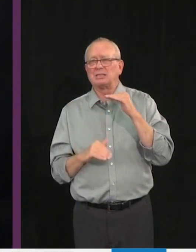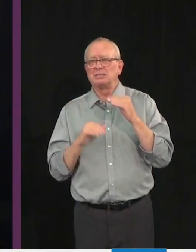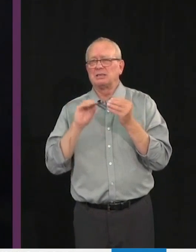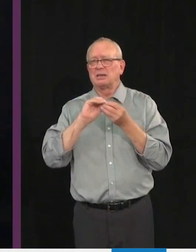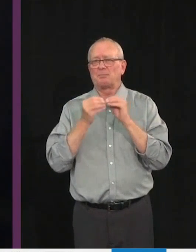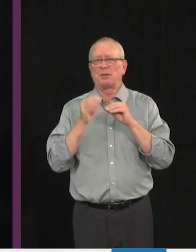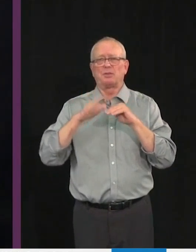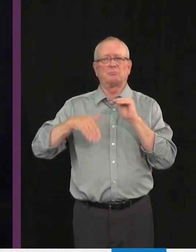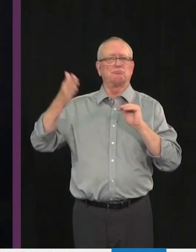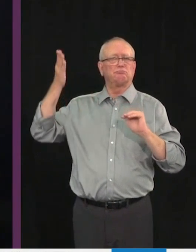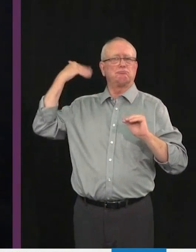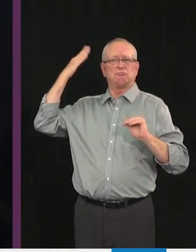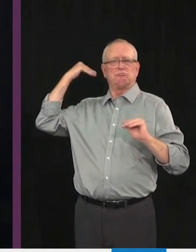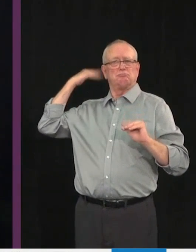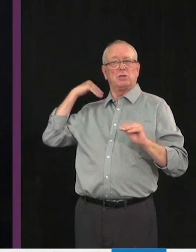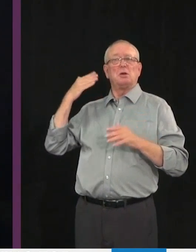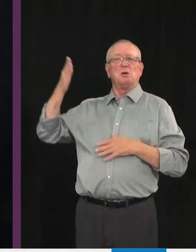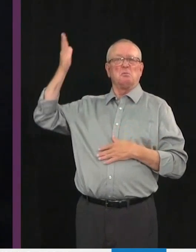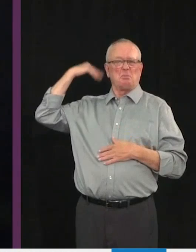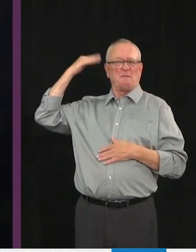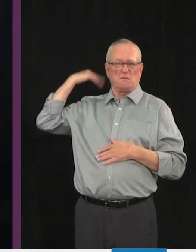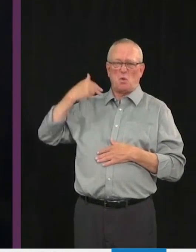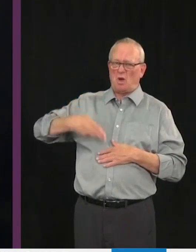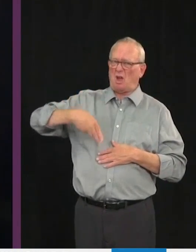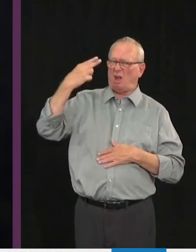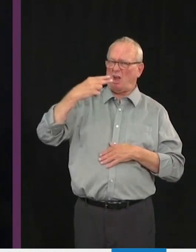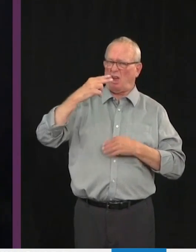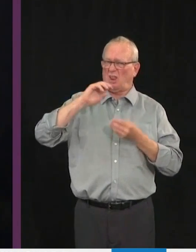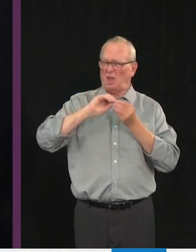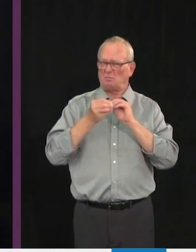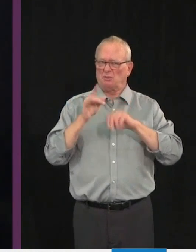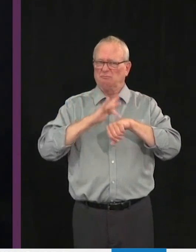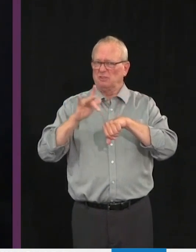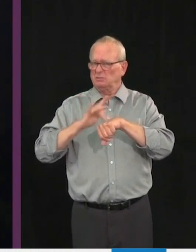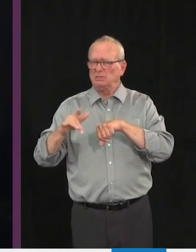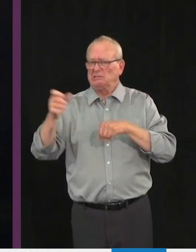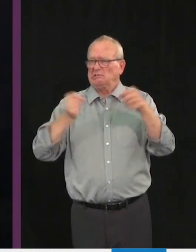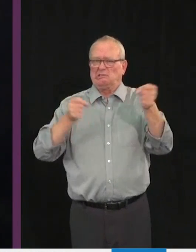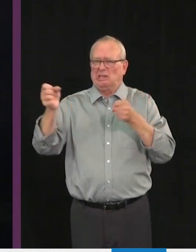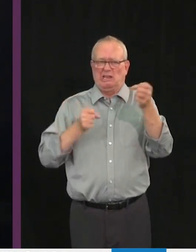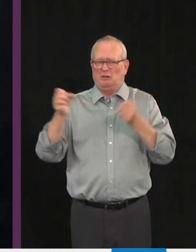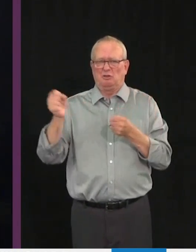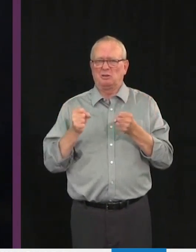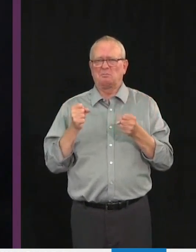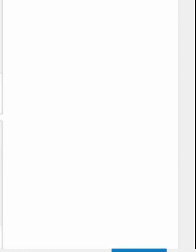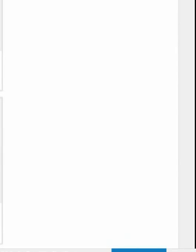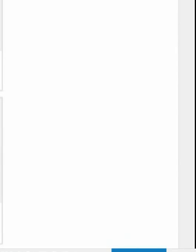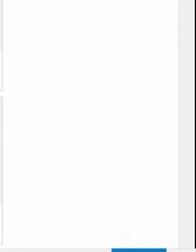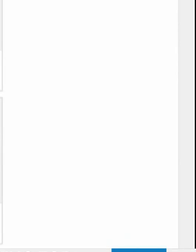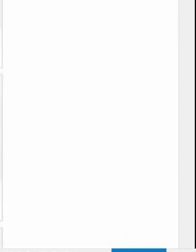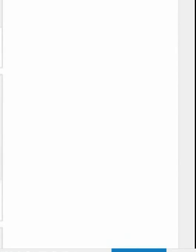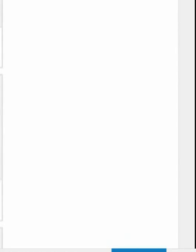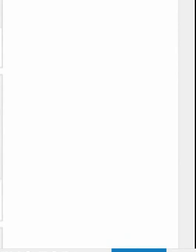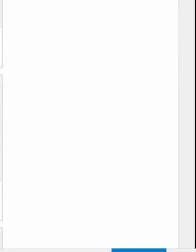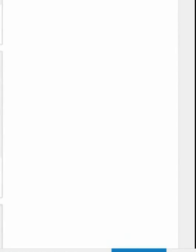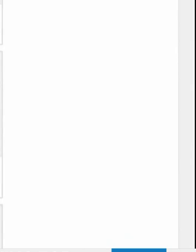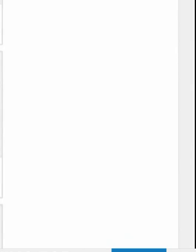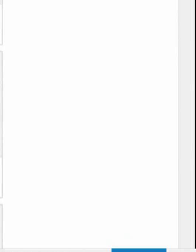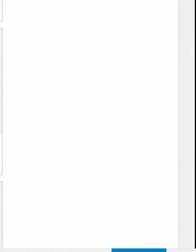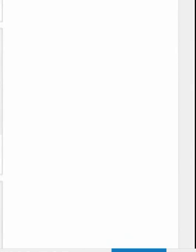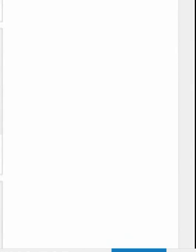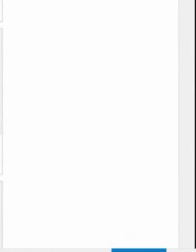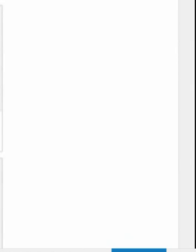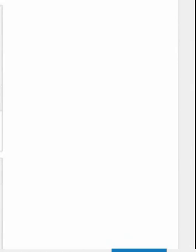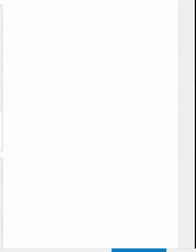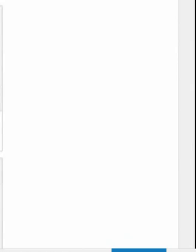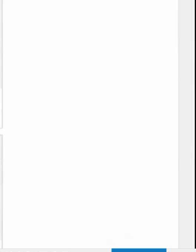I think that what's happening here is a false narrative that's trying to be developed. But Zaidi says the recent postings